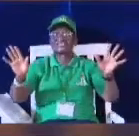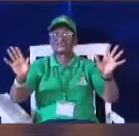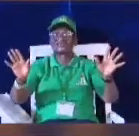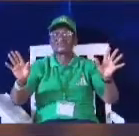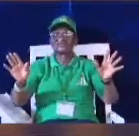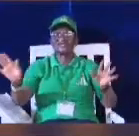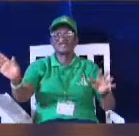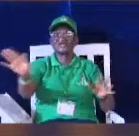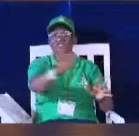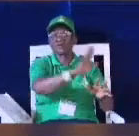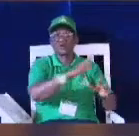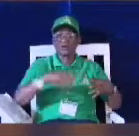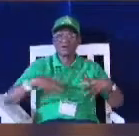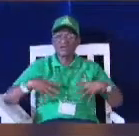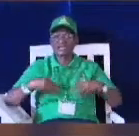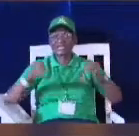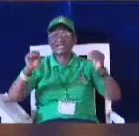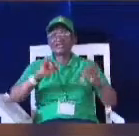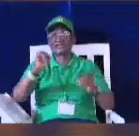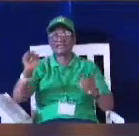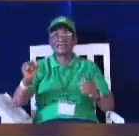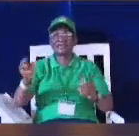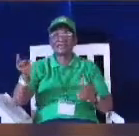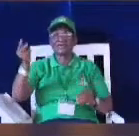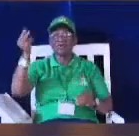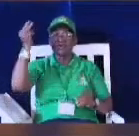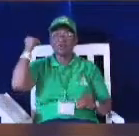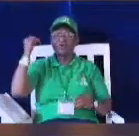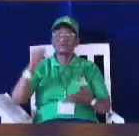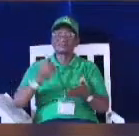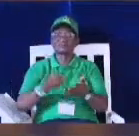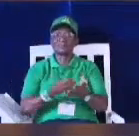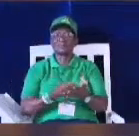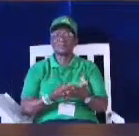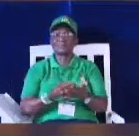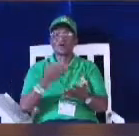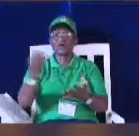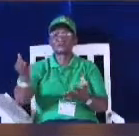your healing was purchased.